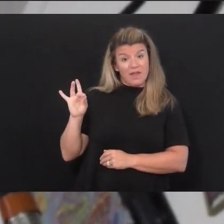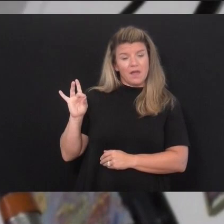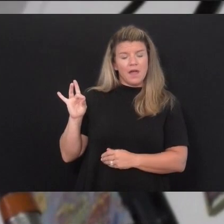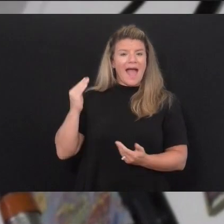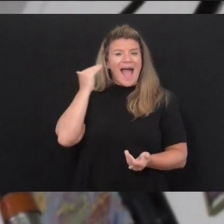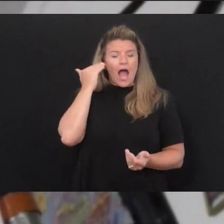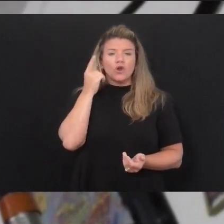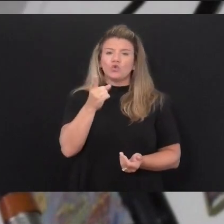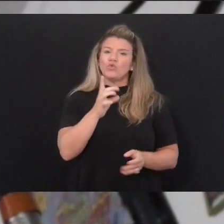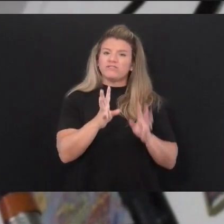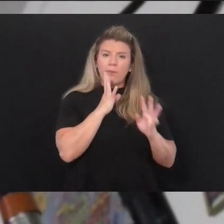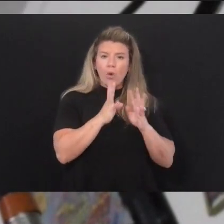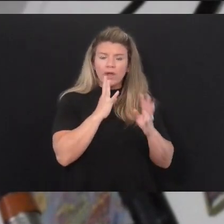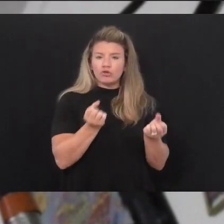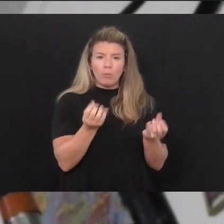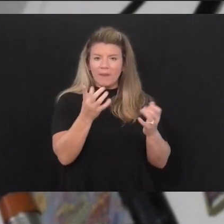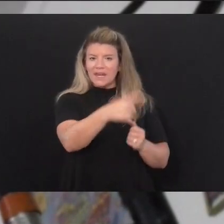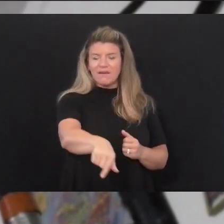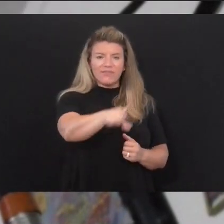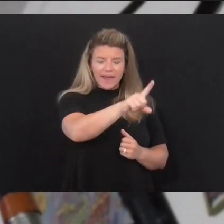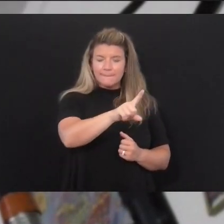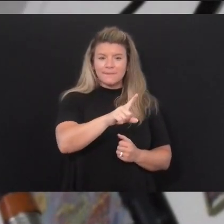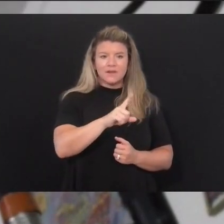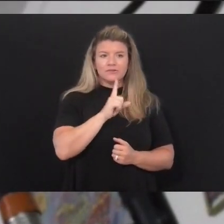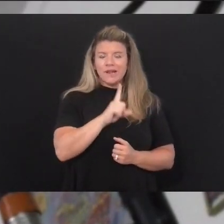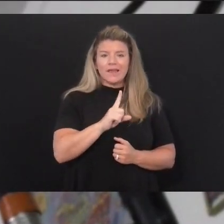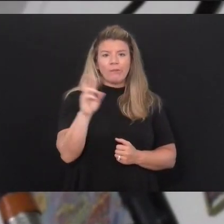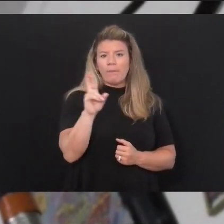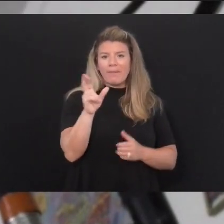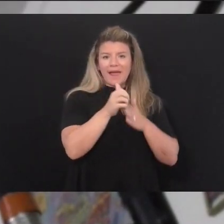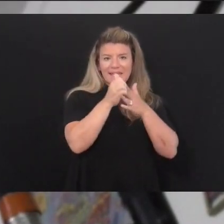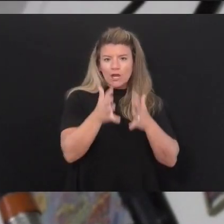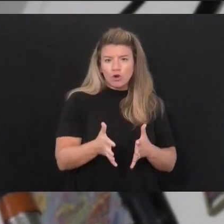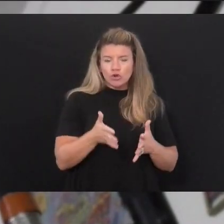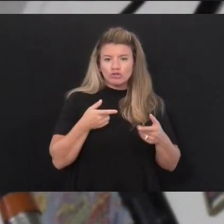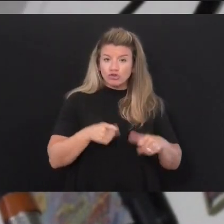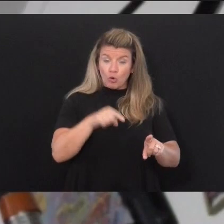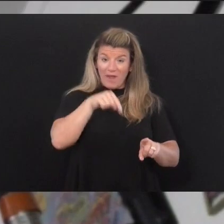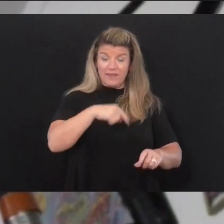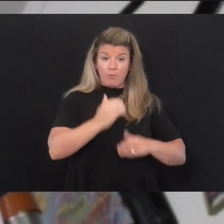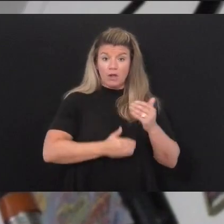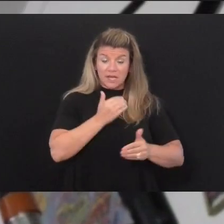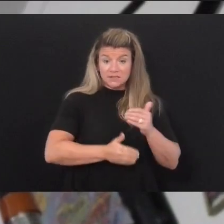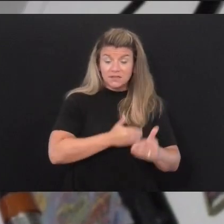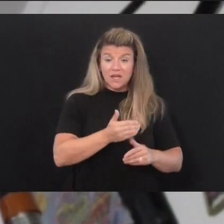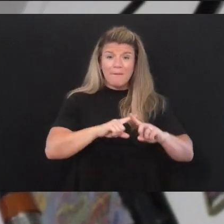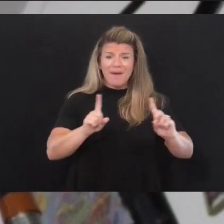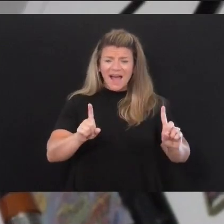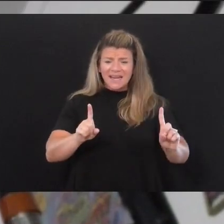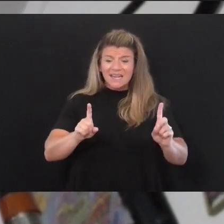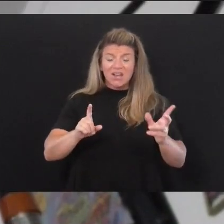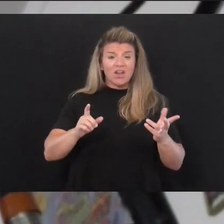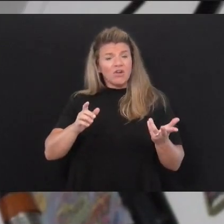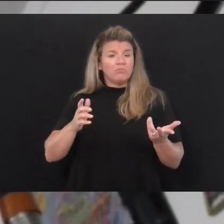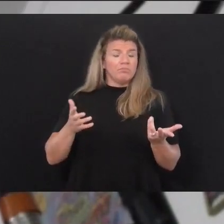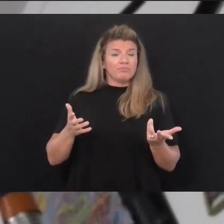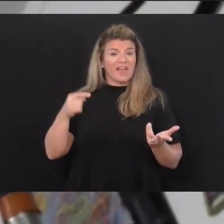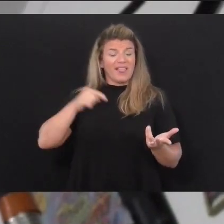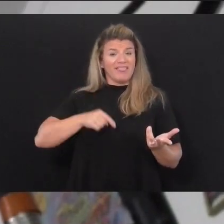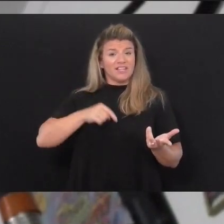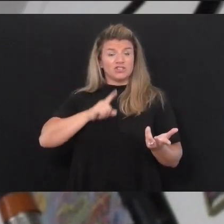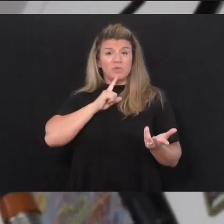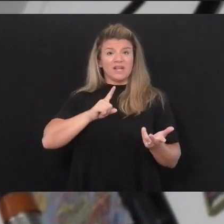person-to-person spread in the state of West Virginia. As the governor said, it's about us staying together and about us caring about each other and our neighbors